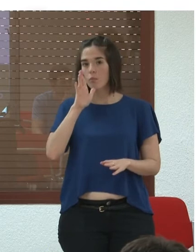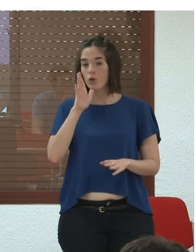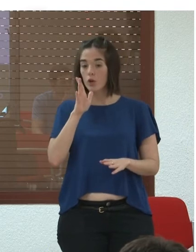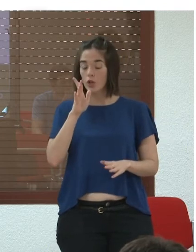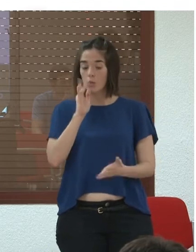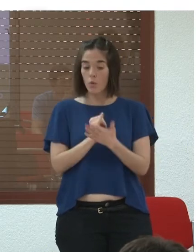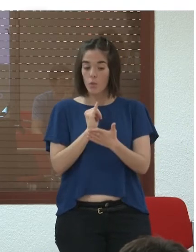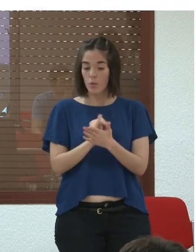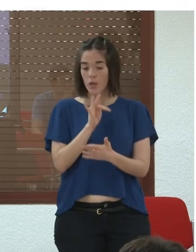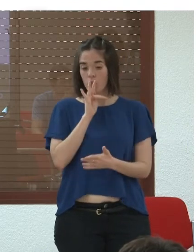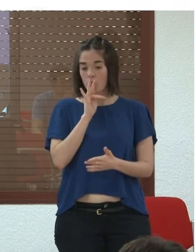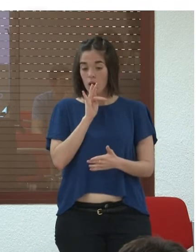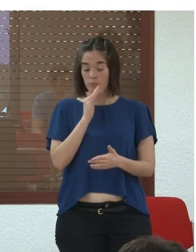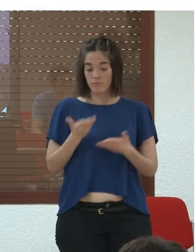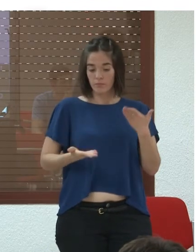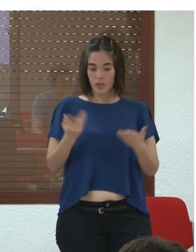we still do not know,